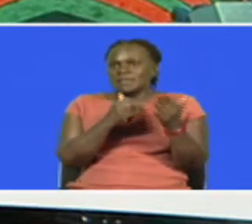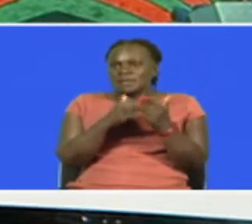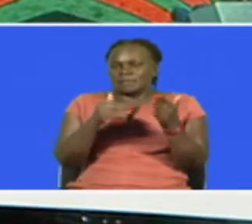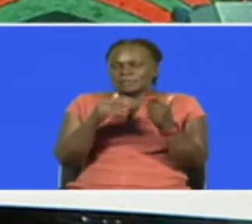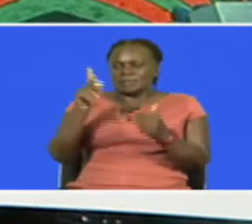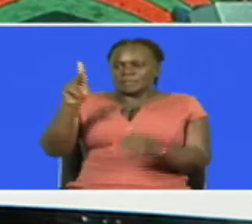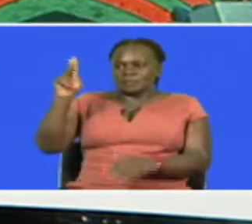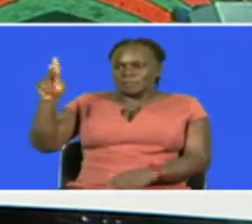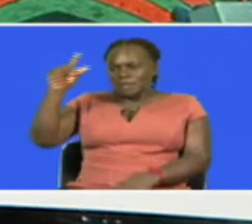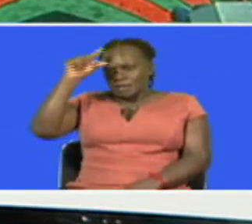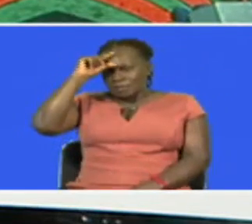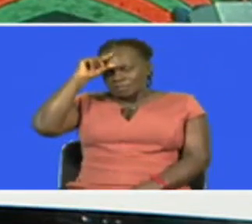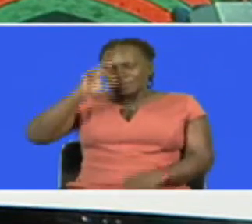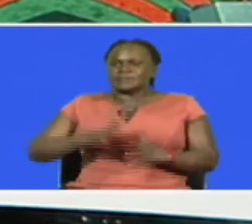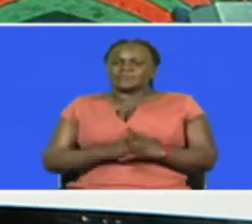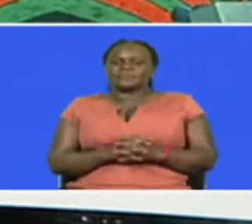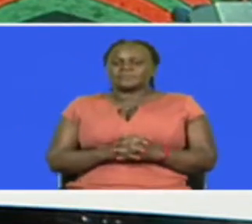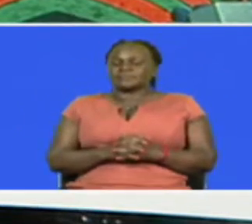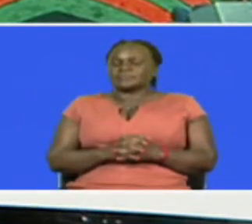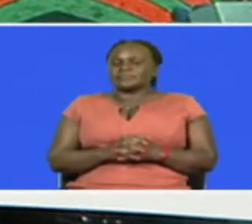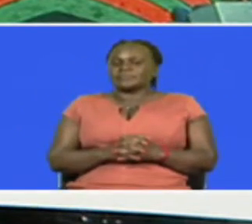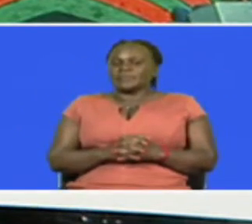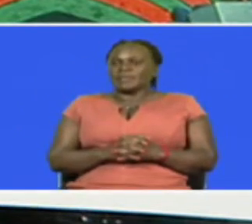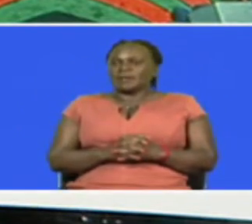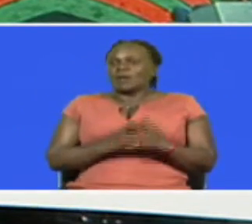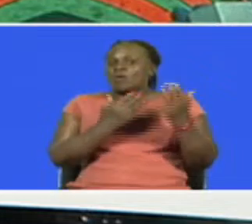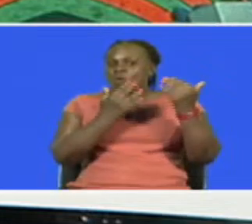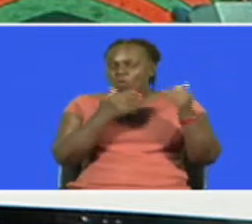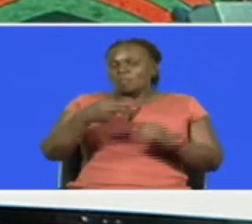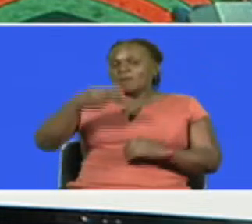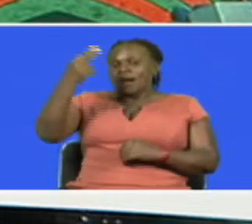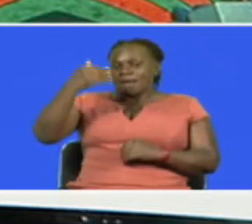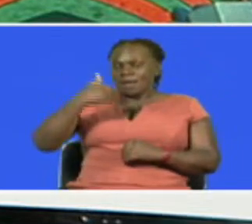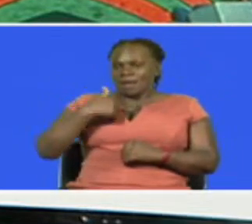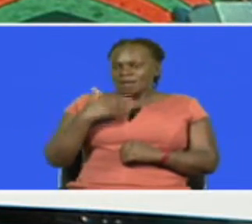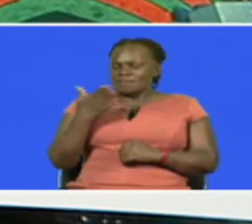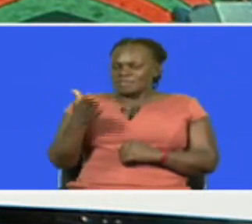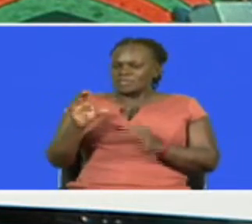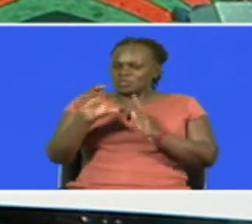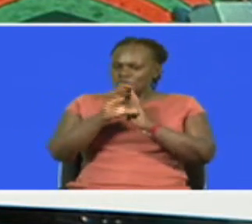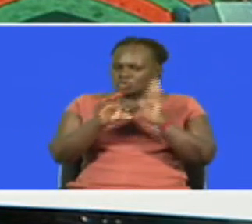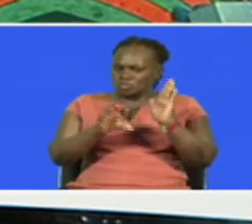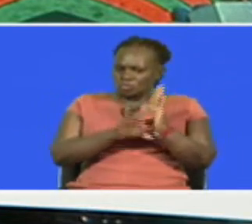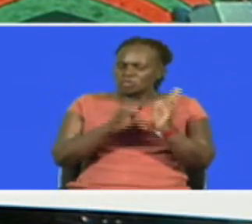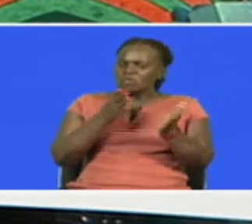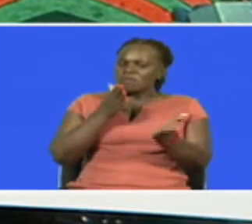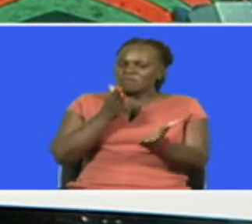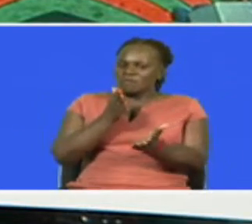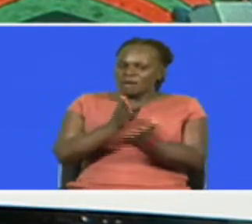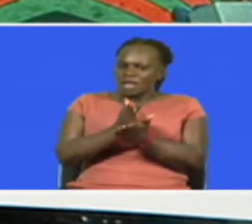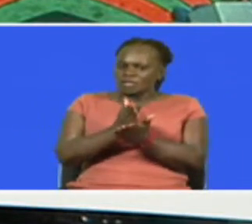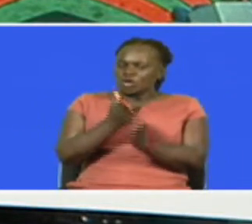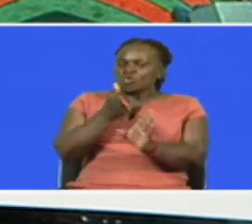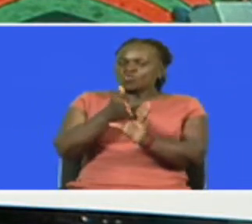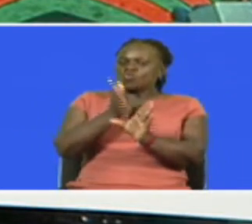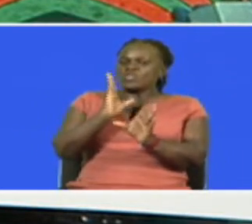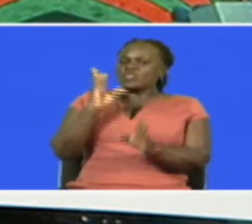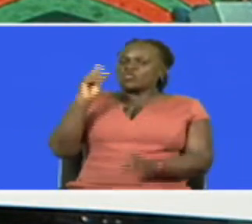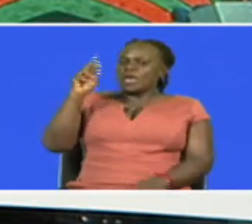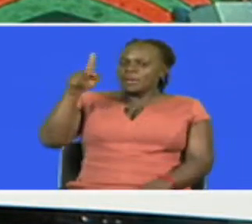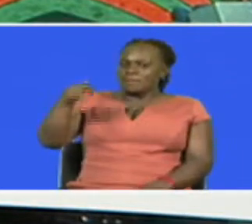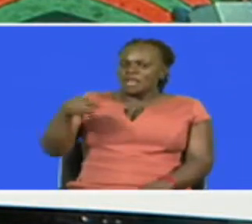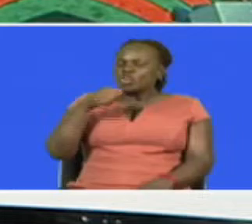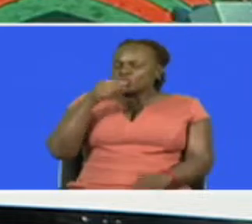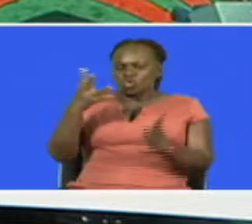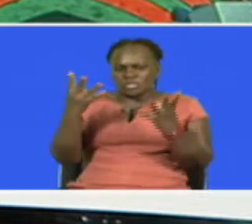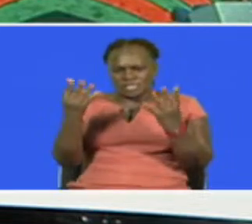Kenya Kwanza administration. While optimism is high, this constitutional right to recall is anything but